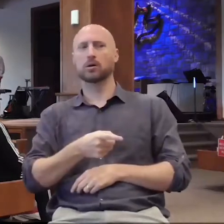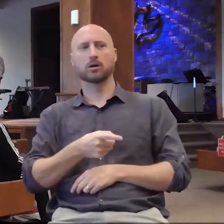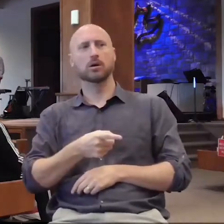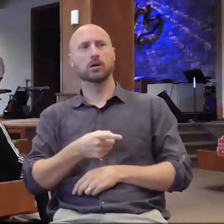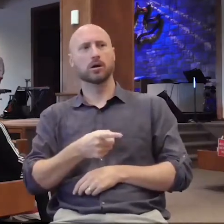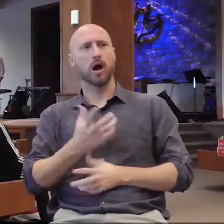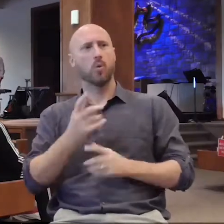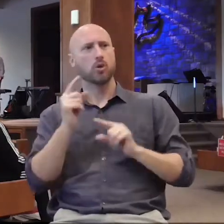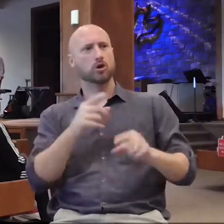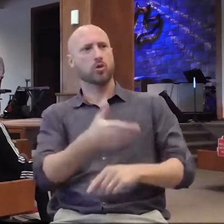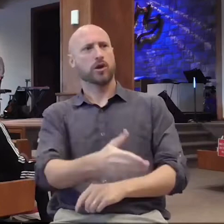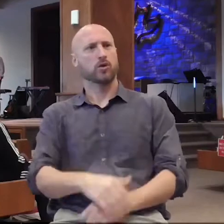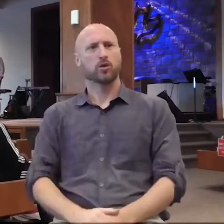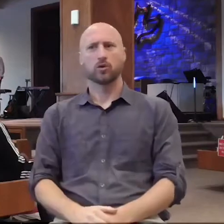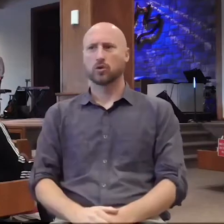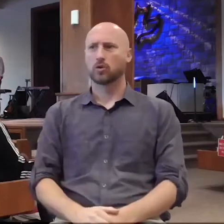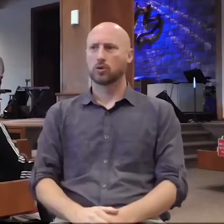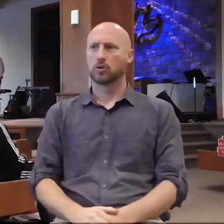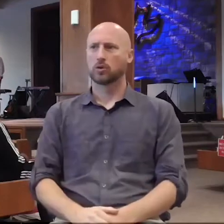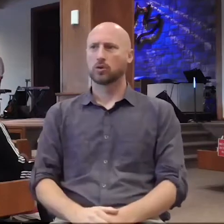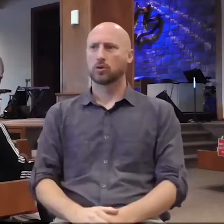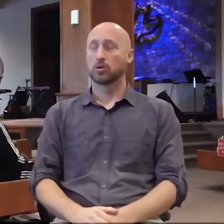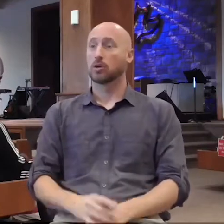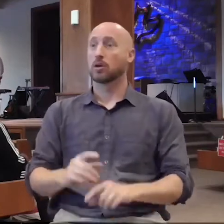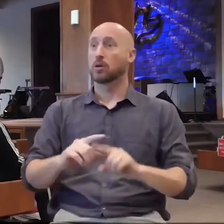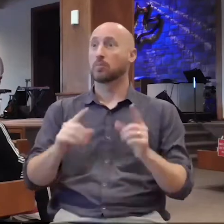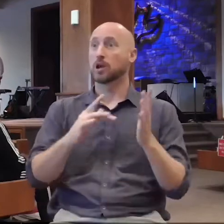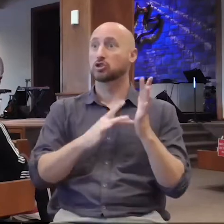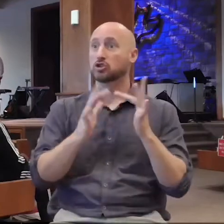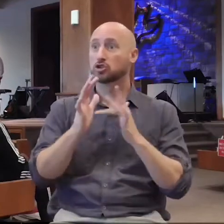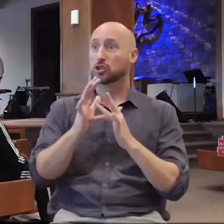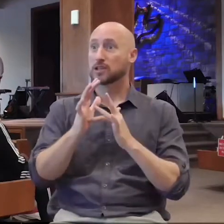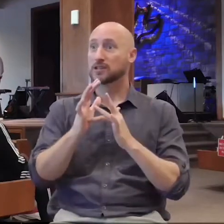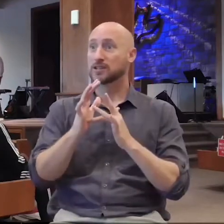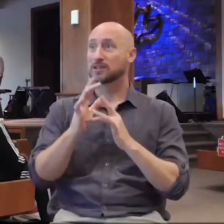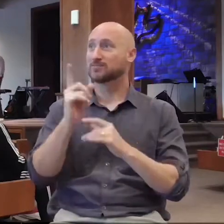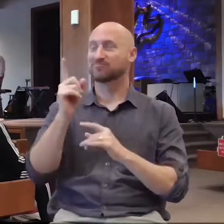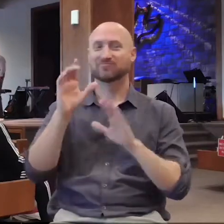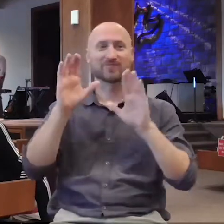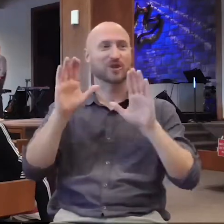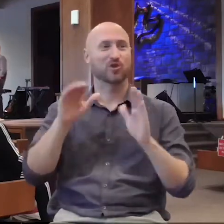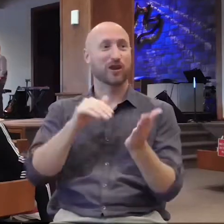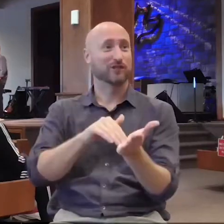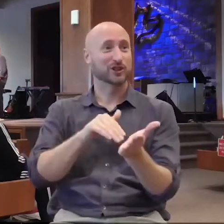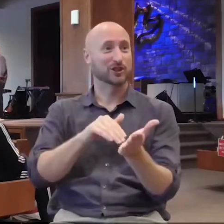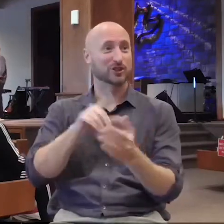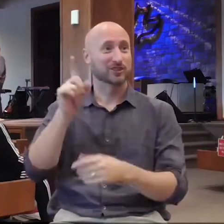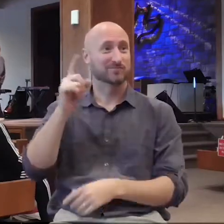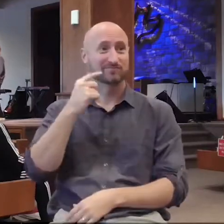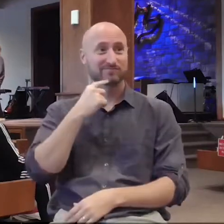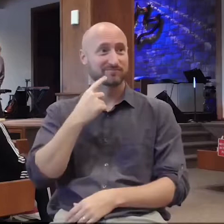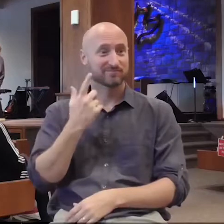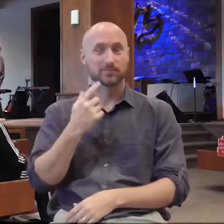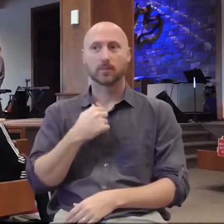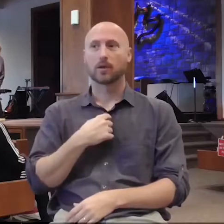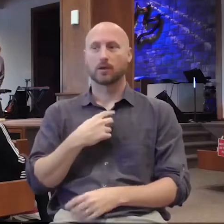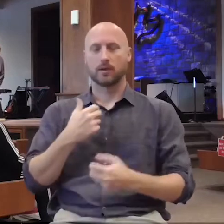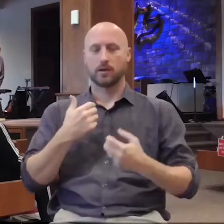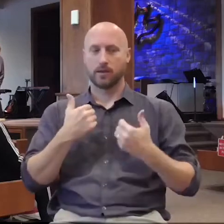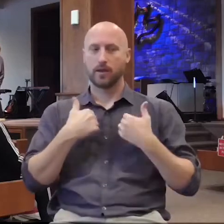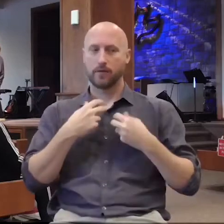to go there. But Jesus, as the great physician, can say this: there's a problem